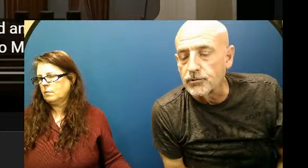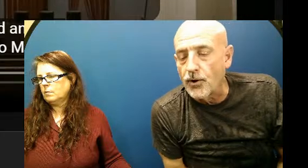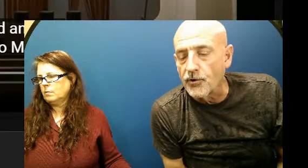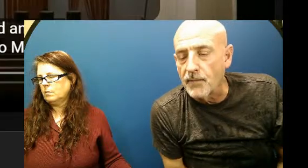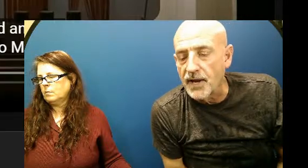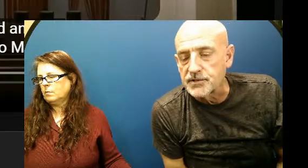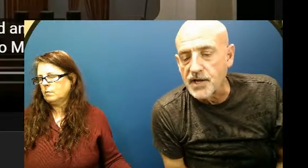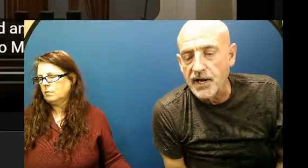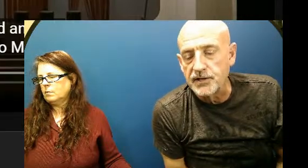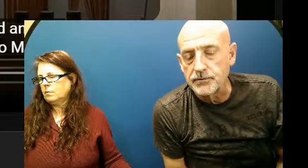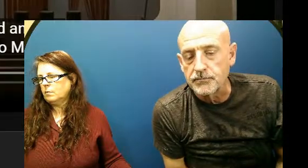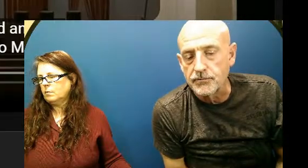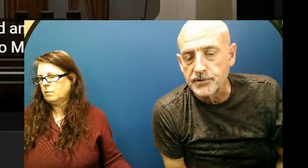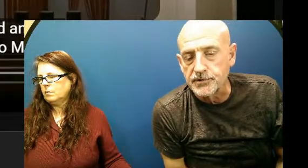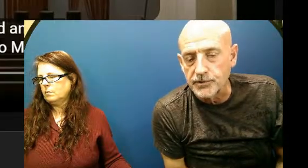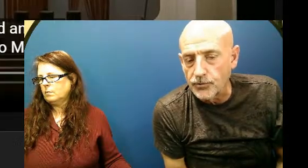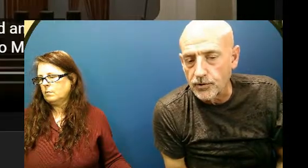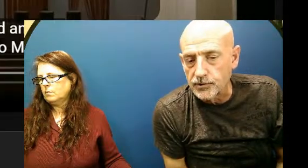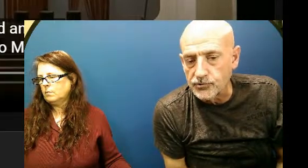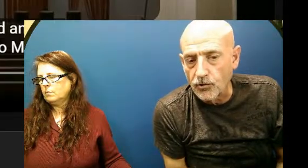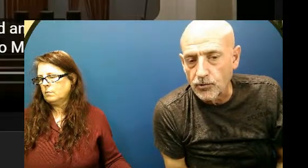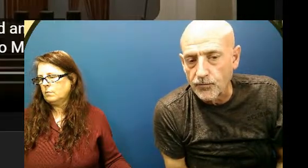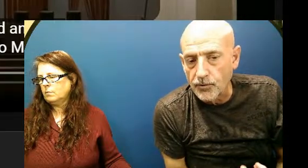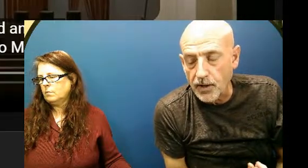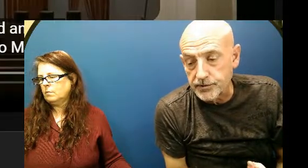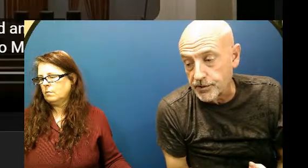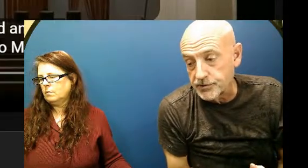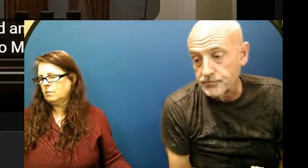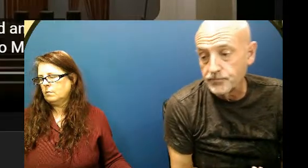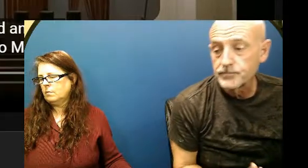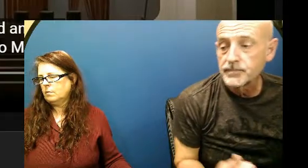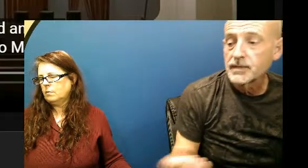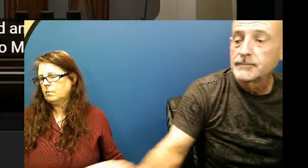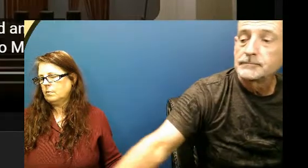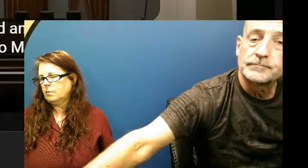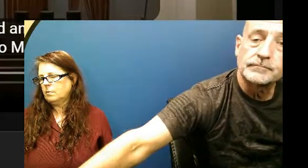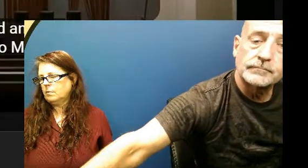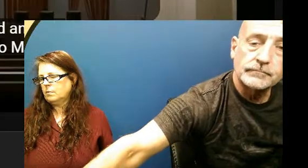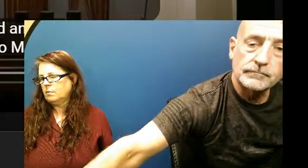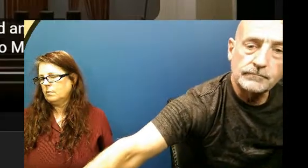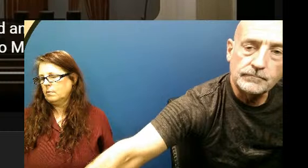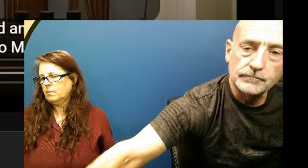they can no longer maintain the dictatorial control over their politics.